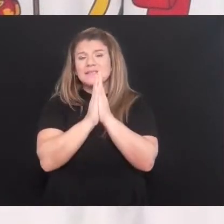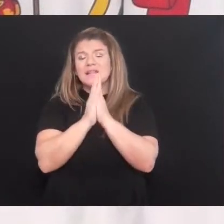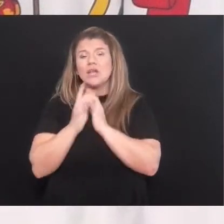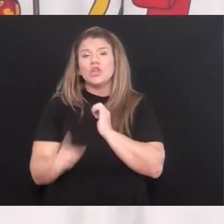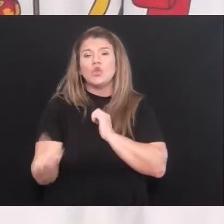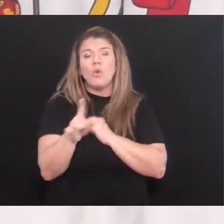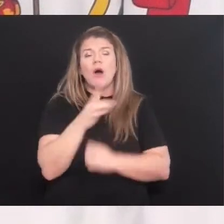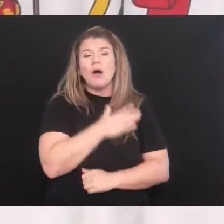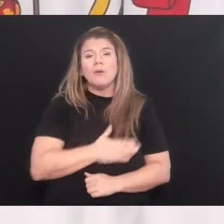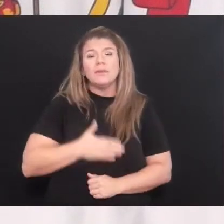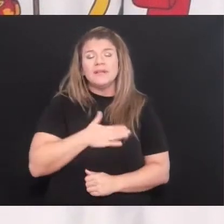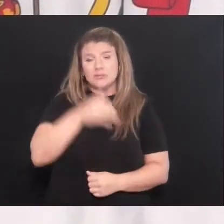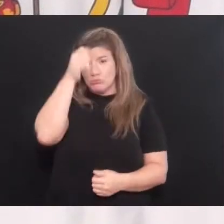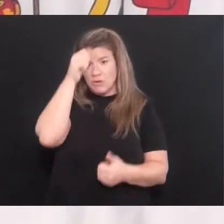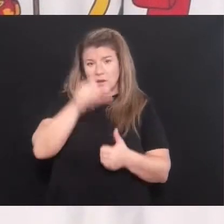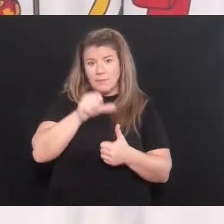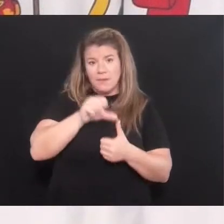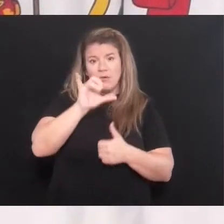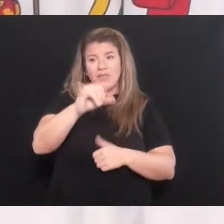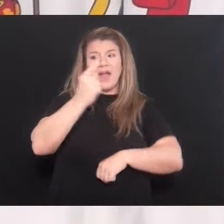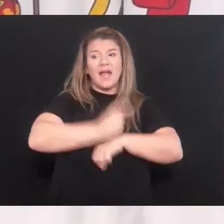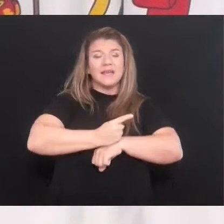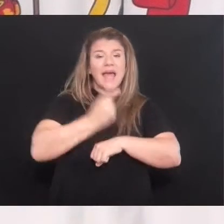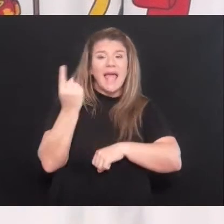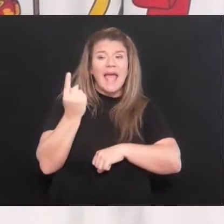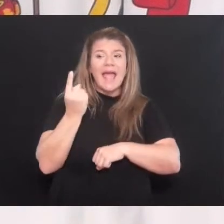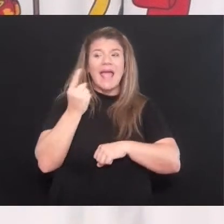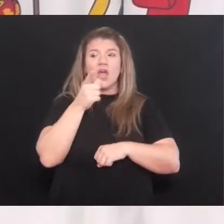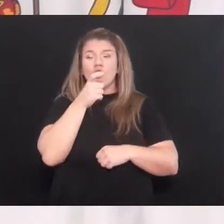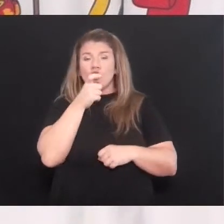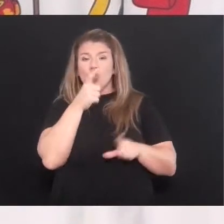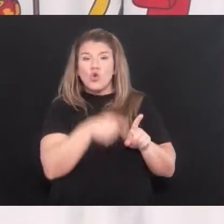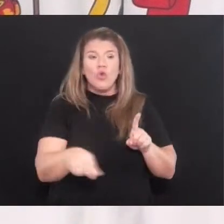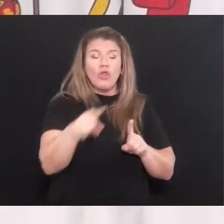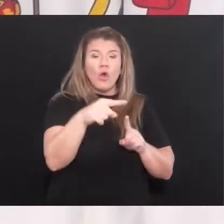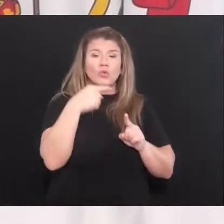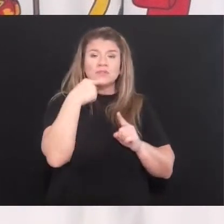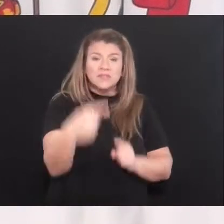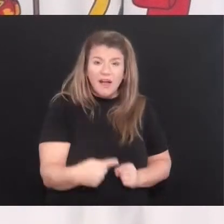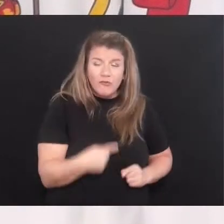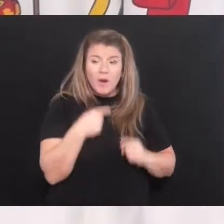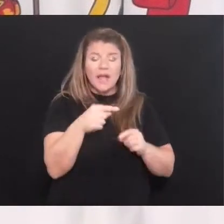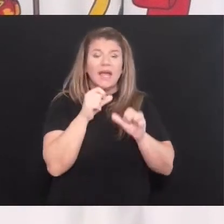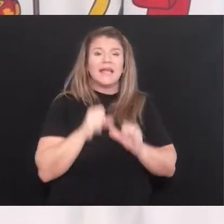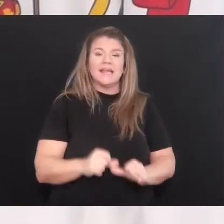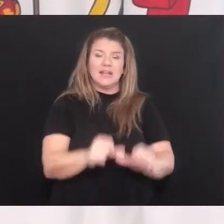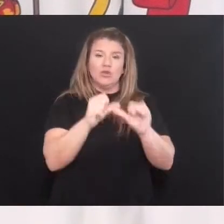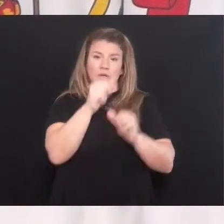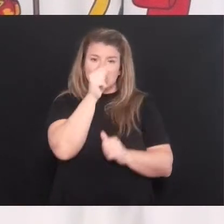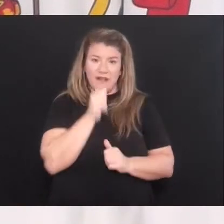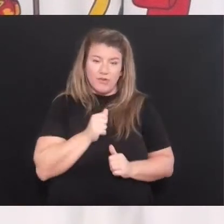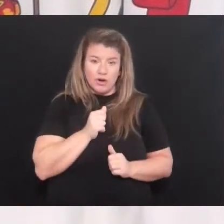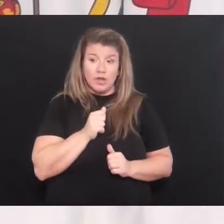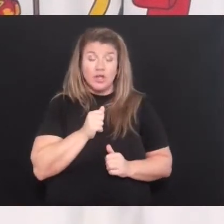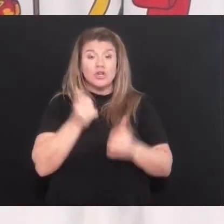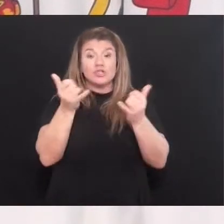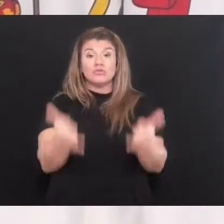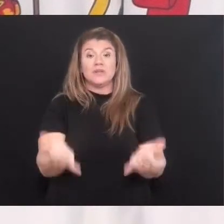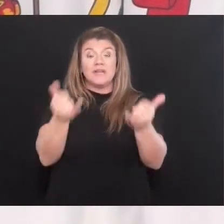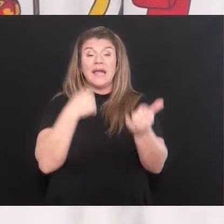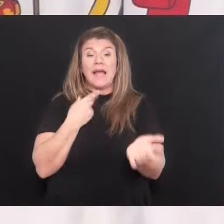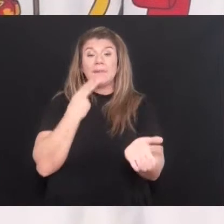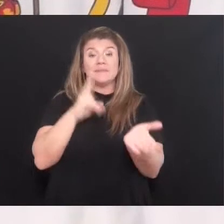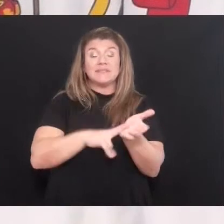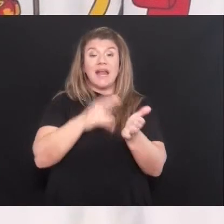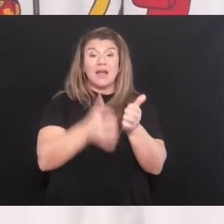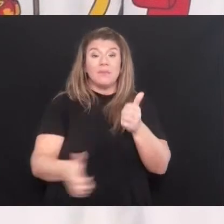please remember that day and all those that suffered and all those that continue to suffer. So today I'm signing a